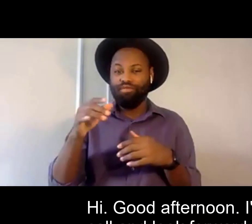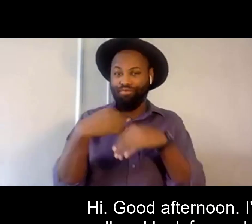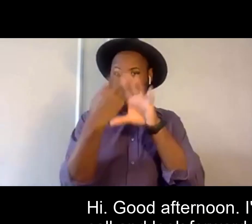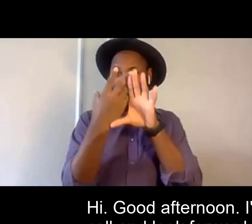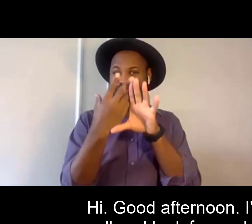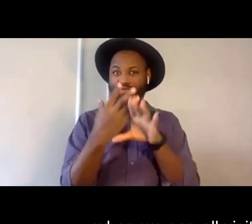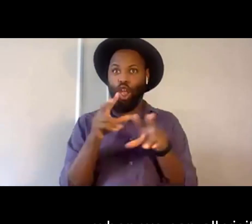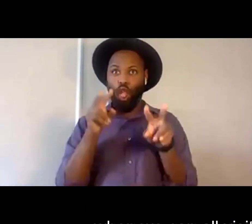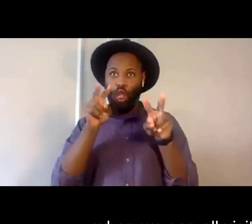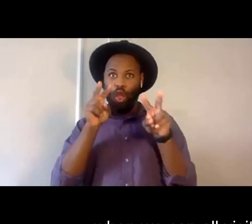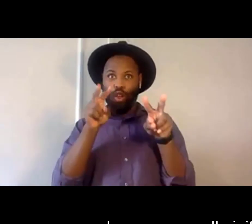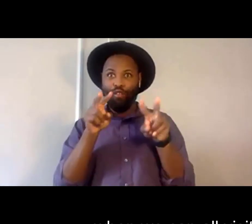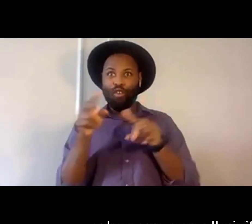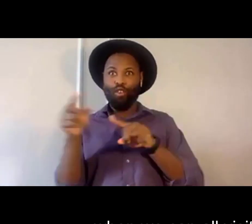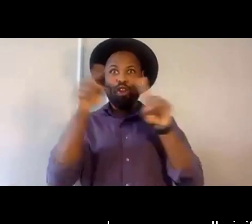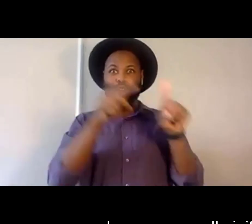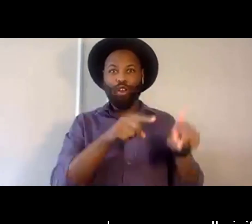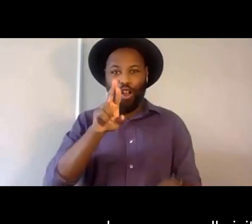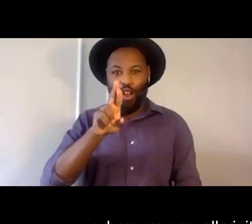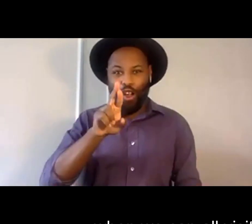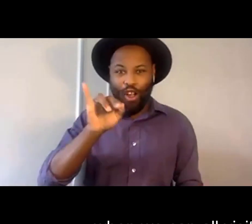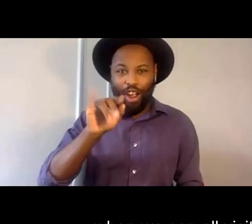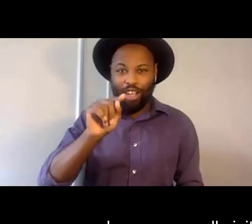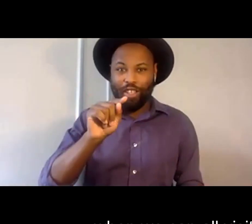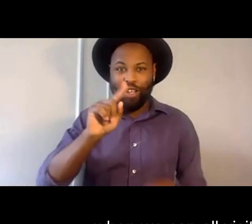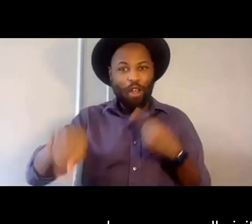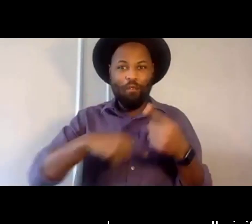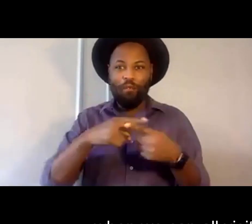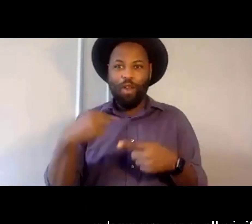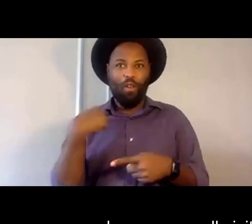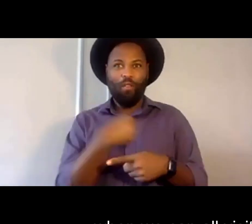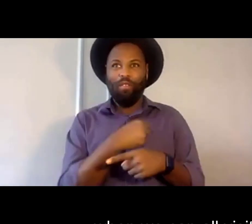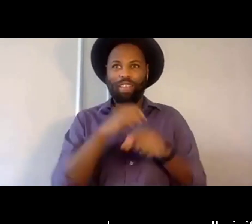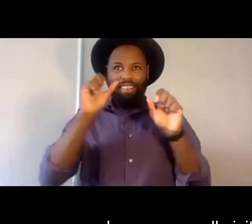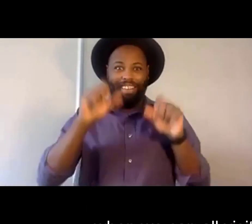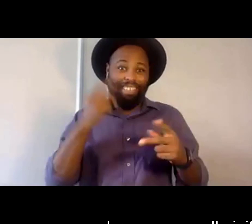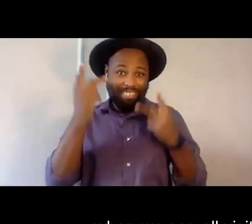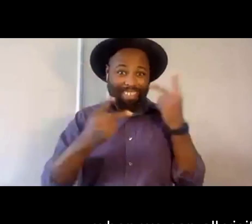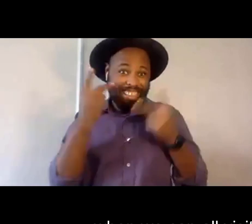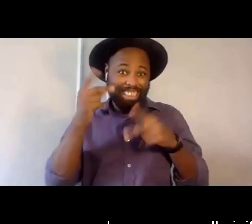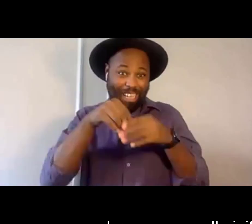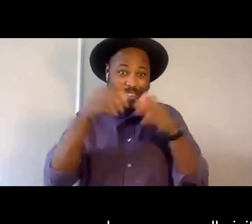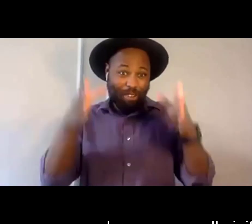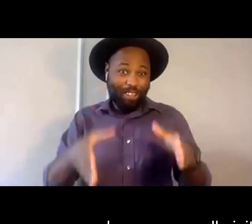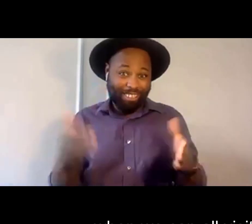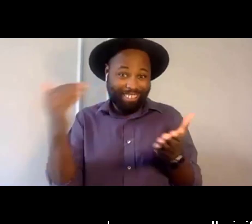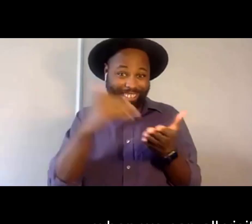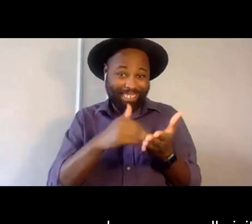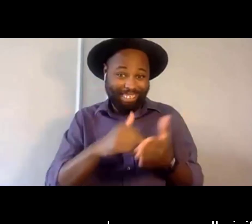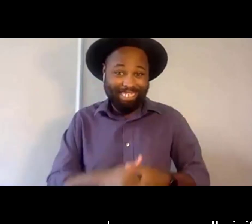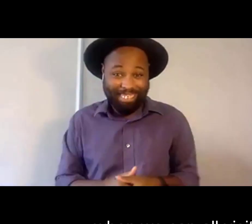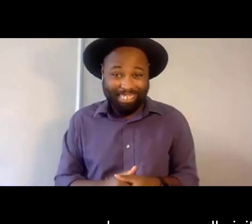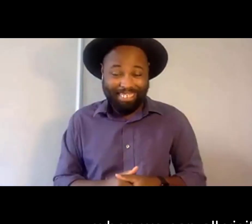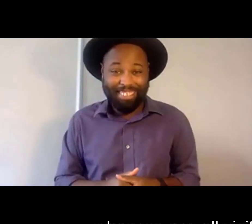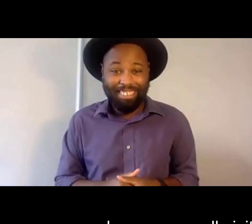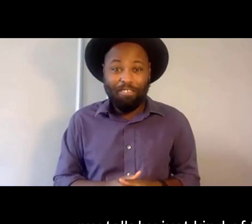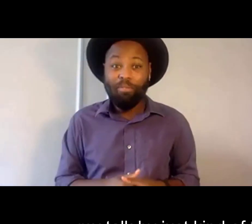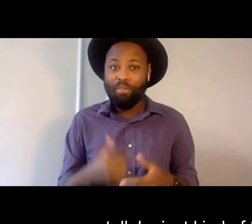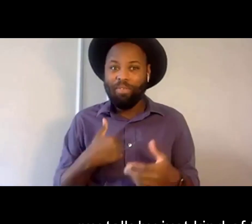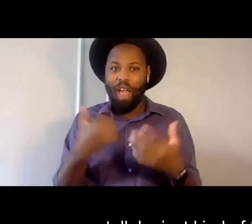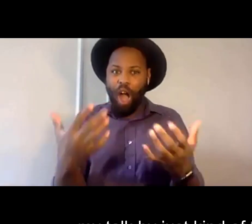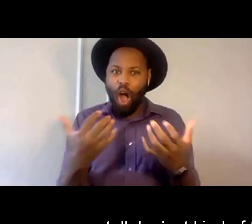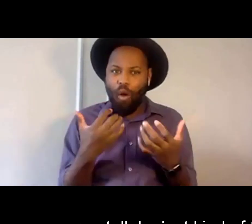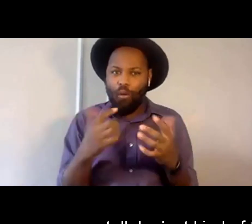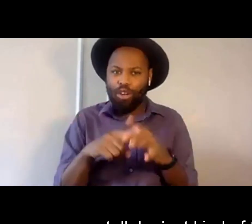to RIT when we can all visit in person again. So I wanted to start off